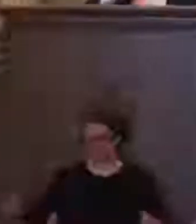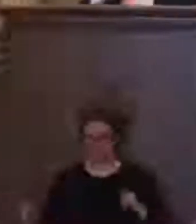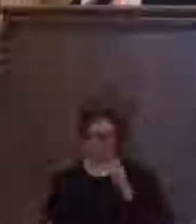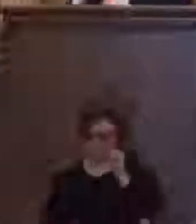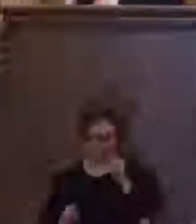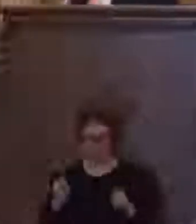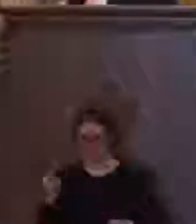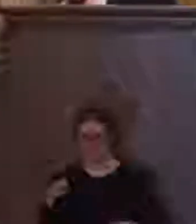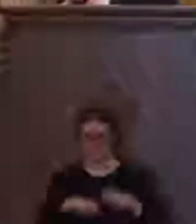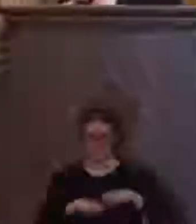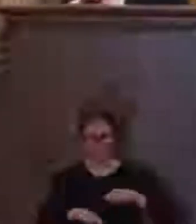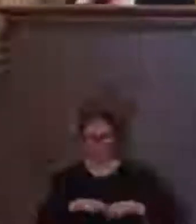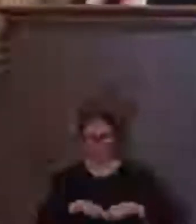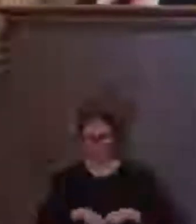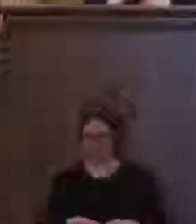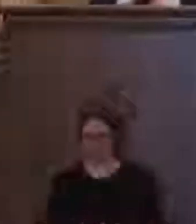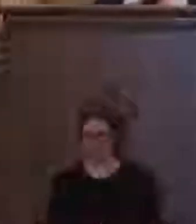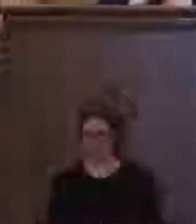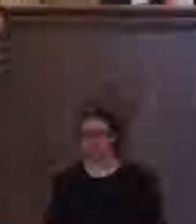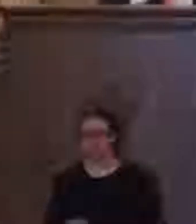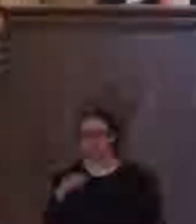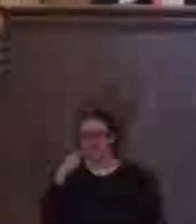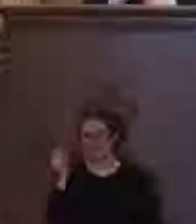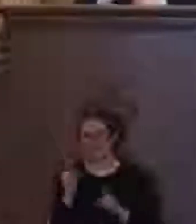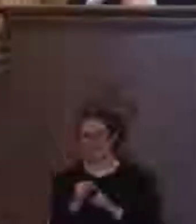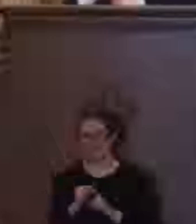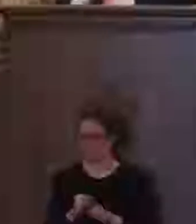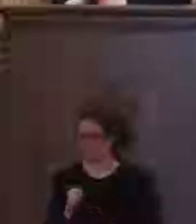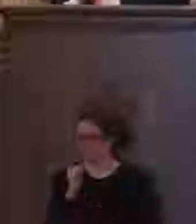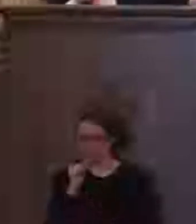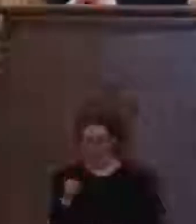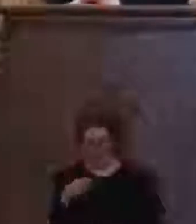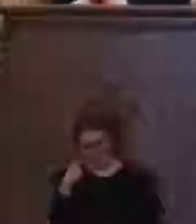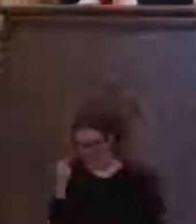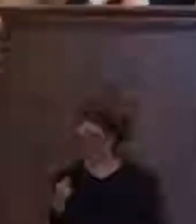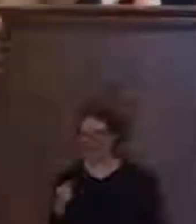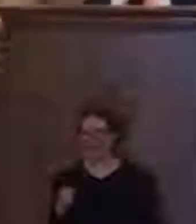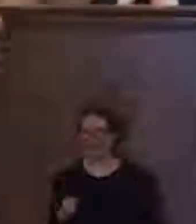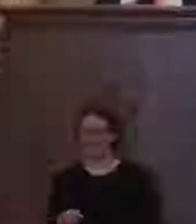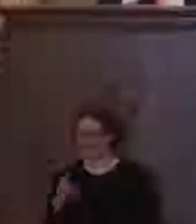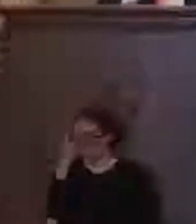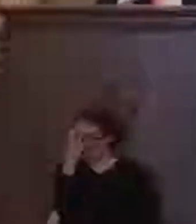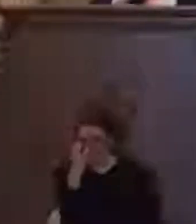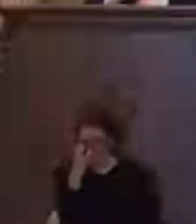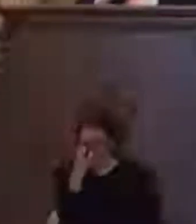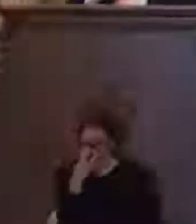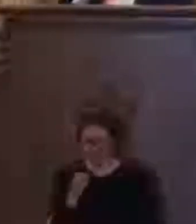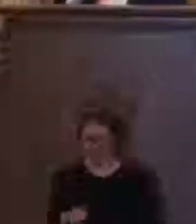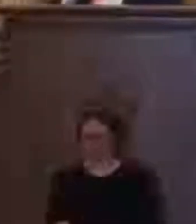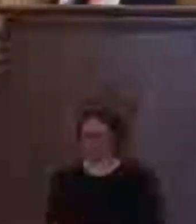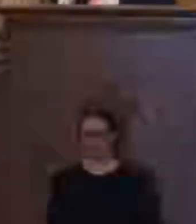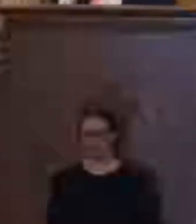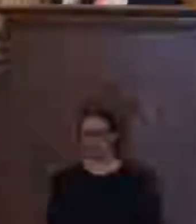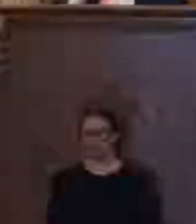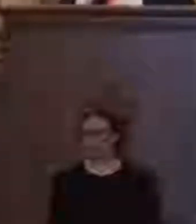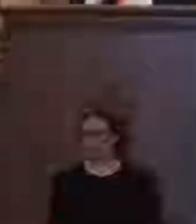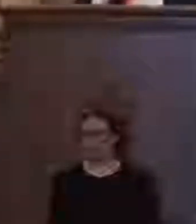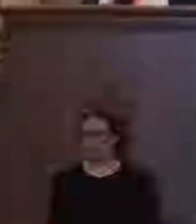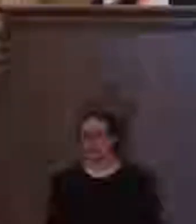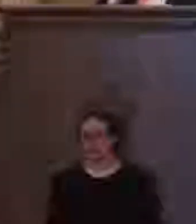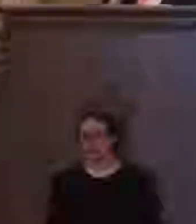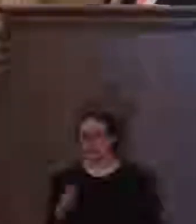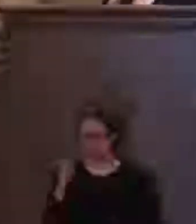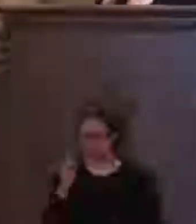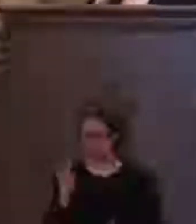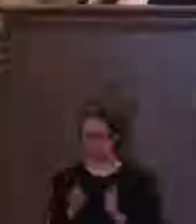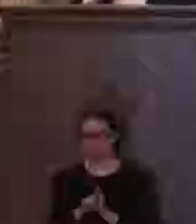were fighting, saying words that shouldn't be said, getting mad at each other. And I mean, we was just, it's not